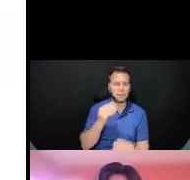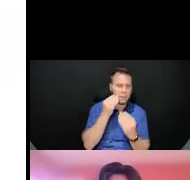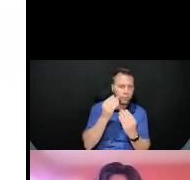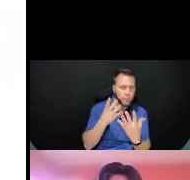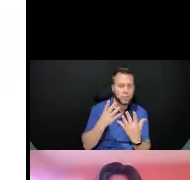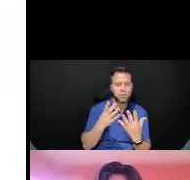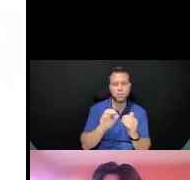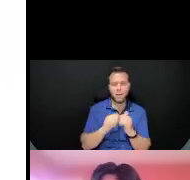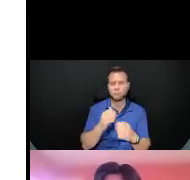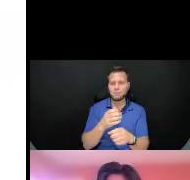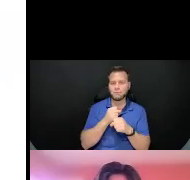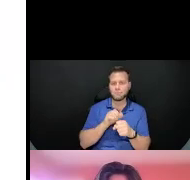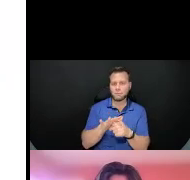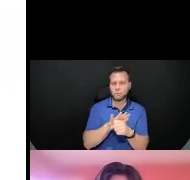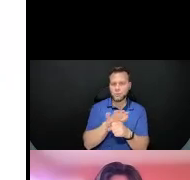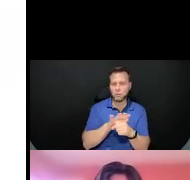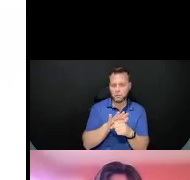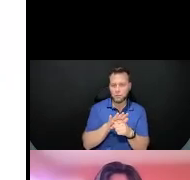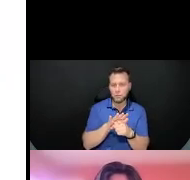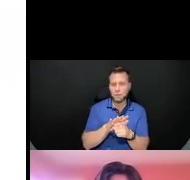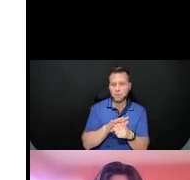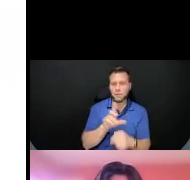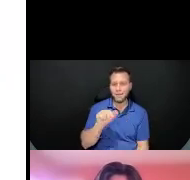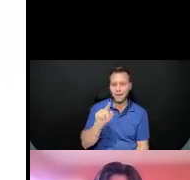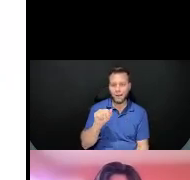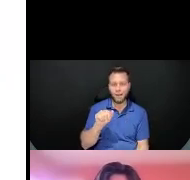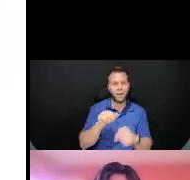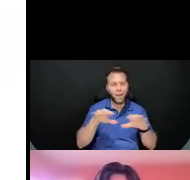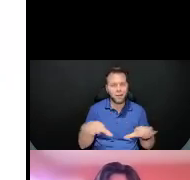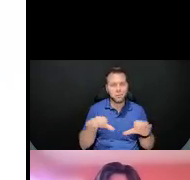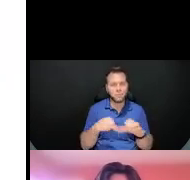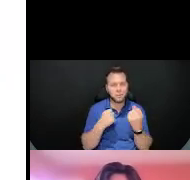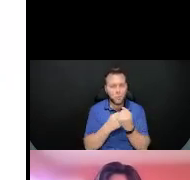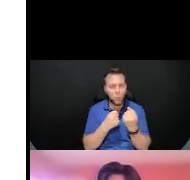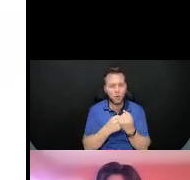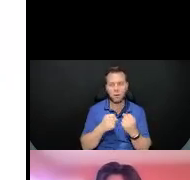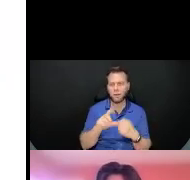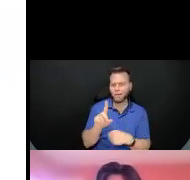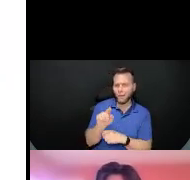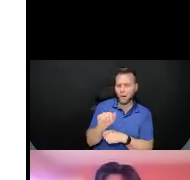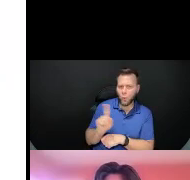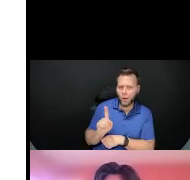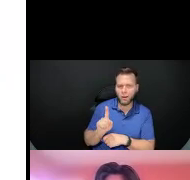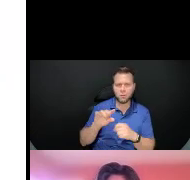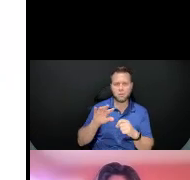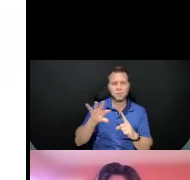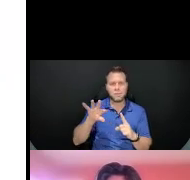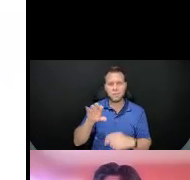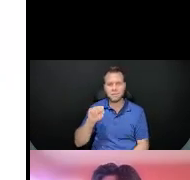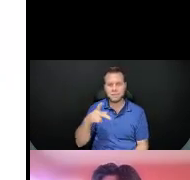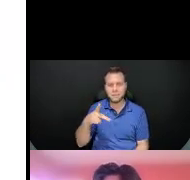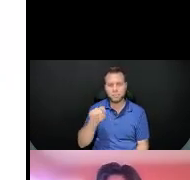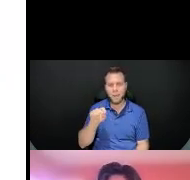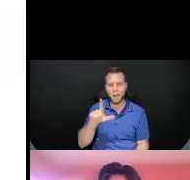get regional data and action support and where the data tables are and where the spotlights are. So thank you, Rebecca,